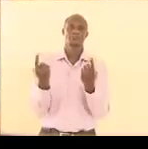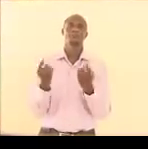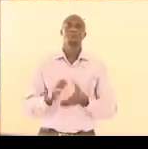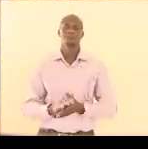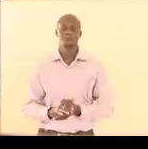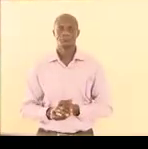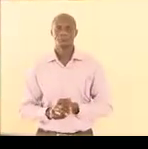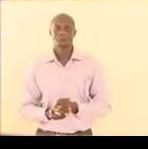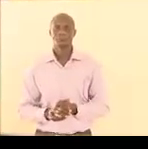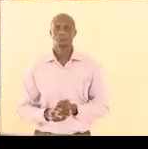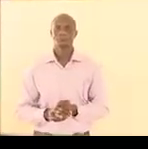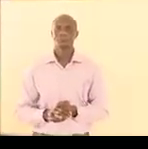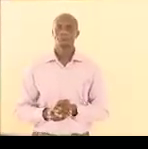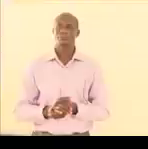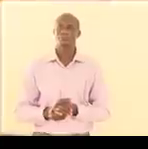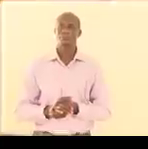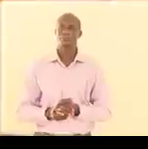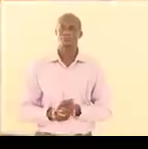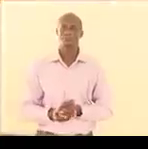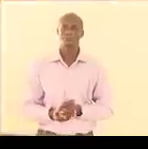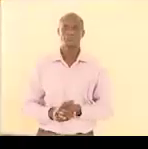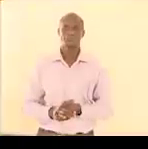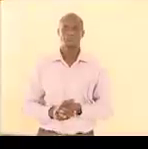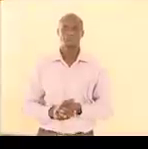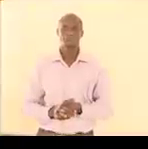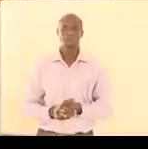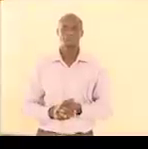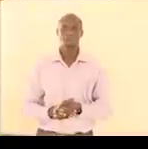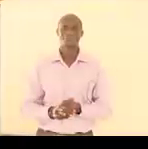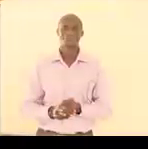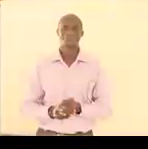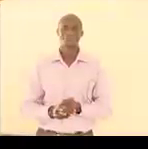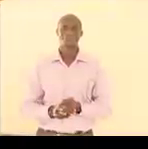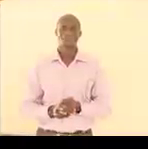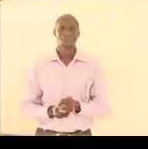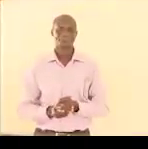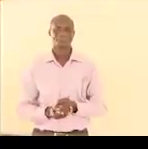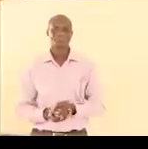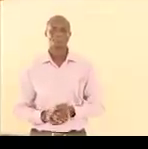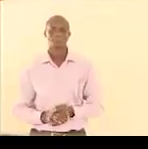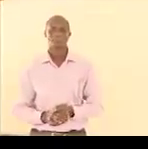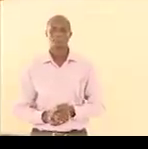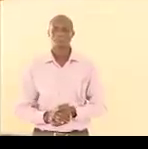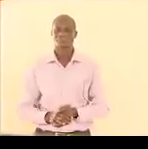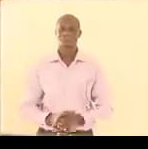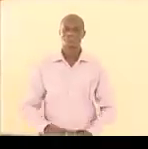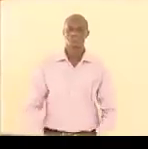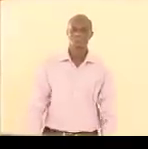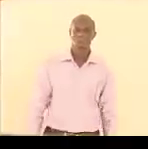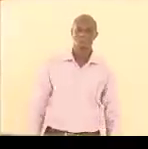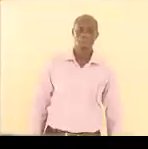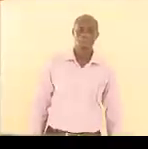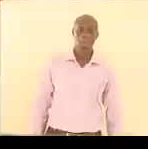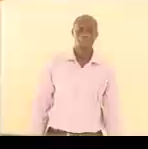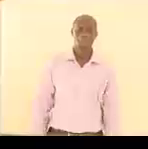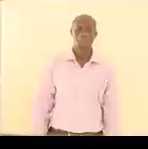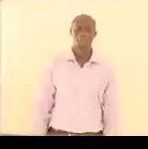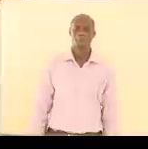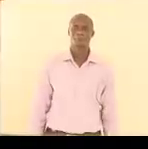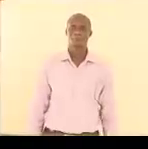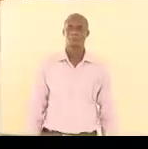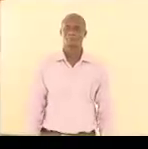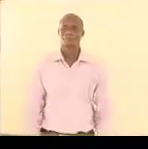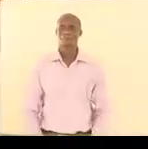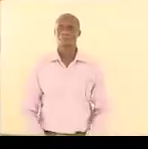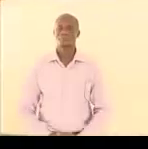as scarlet. Even though our sins make us as red as scarlet, God has mercy and he wipes it